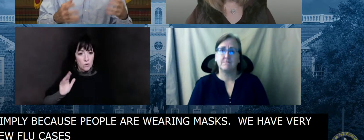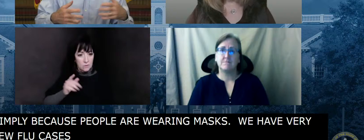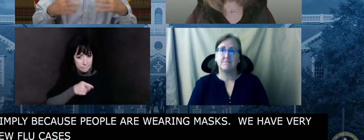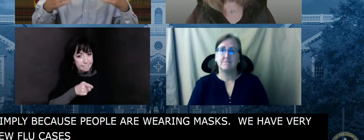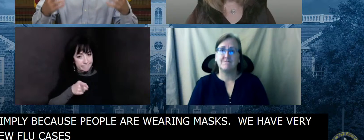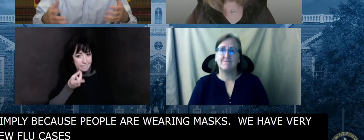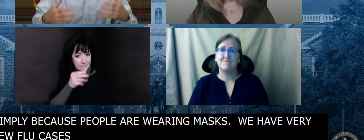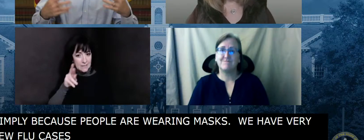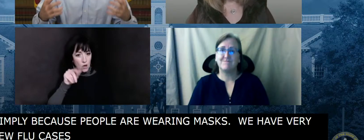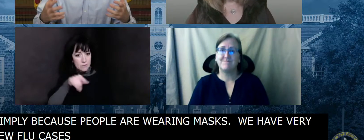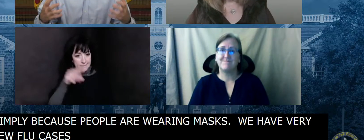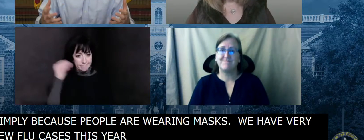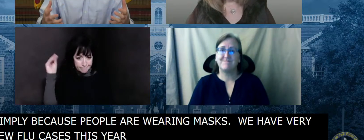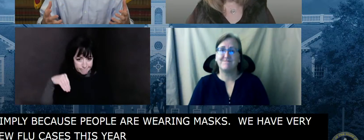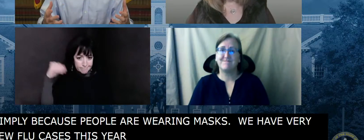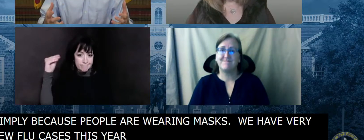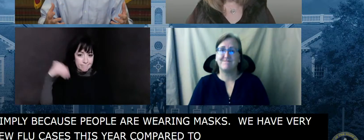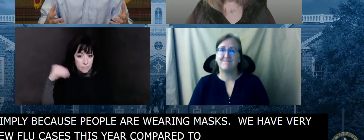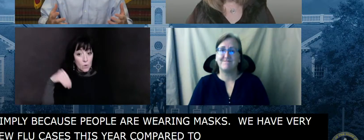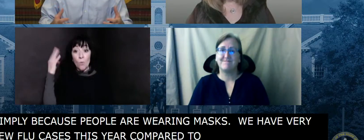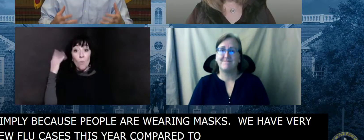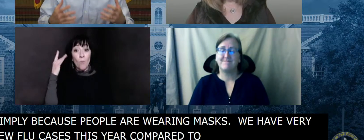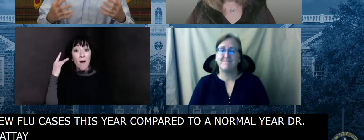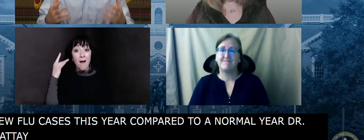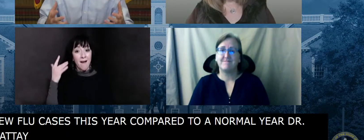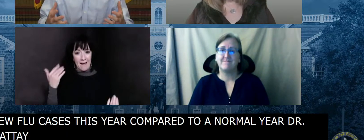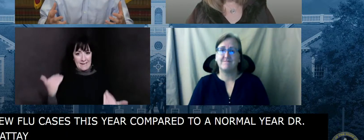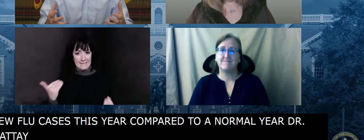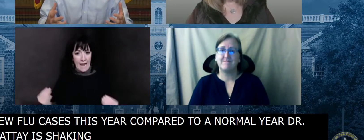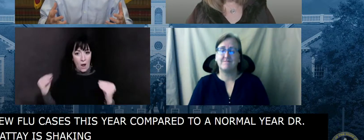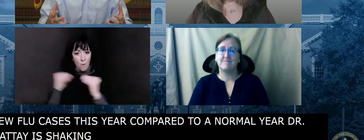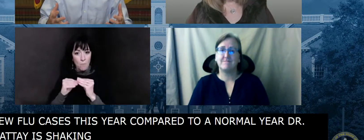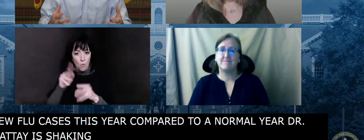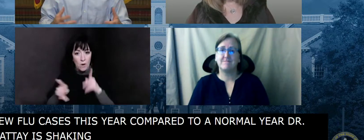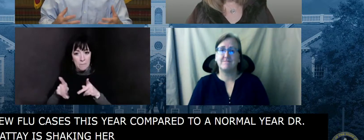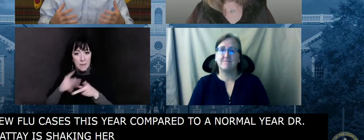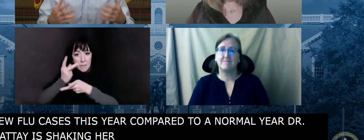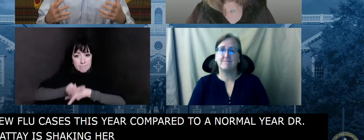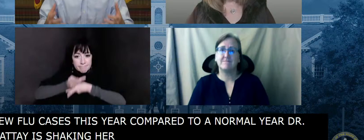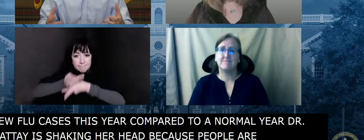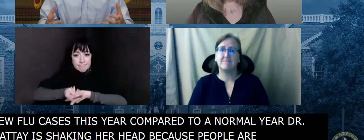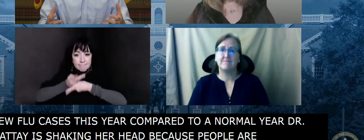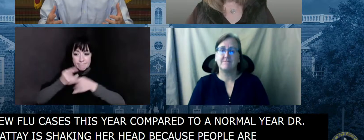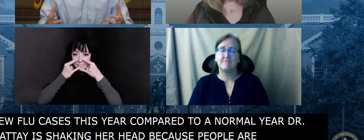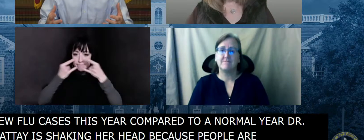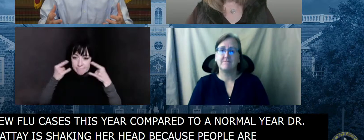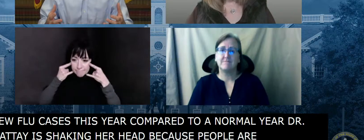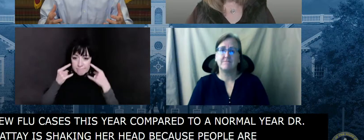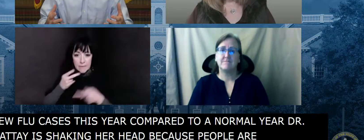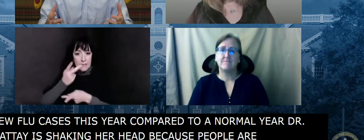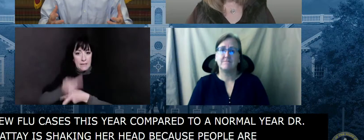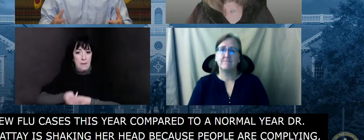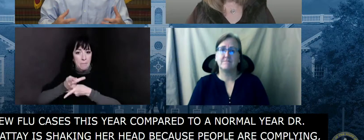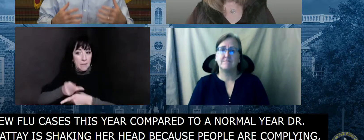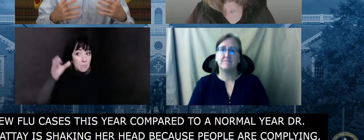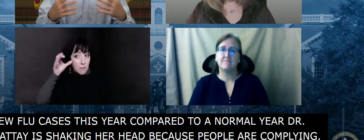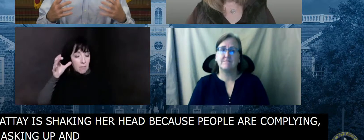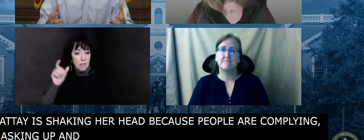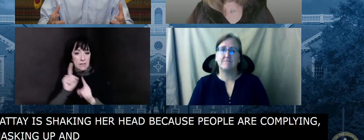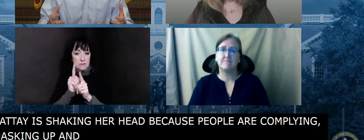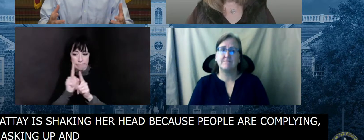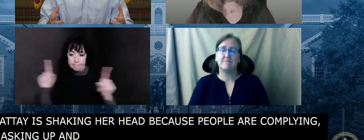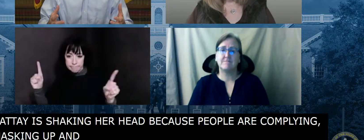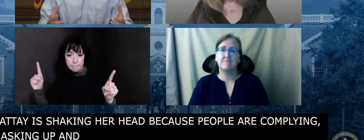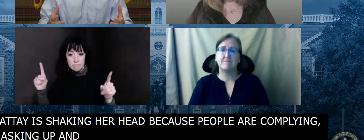head because people are complying. People are masking up. People are keeping appropriate social distance. People